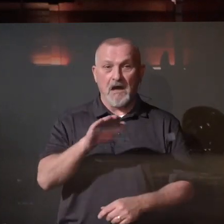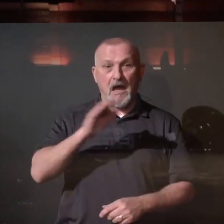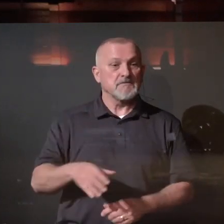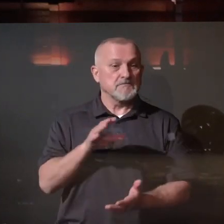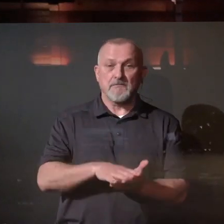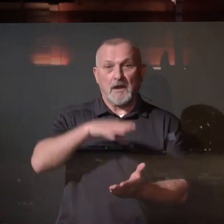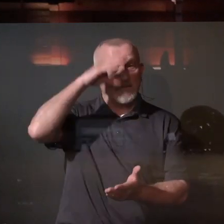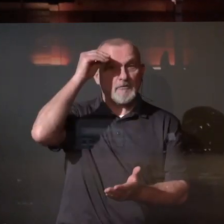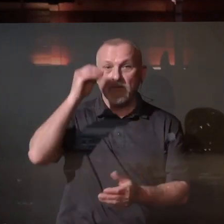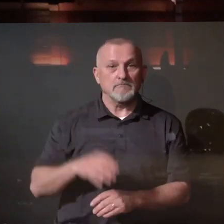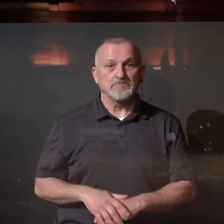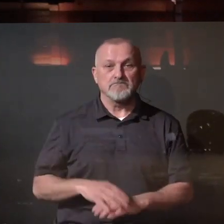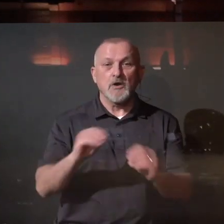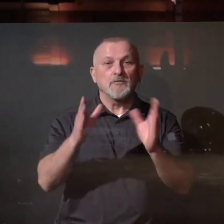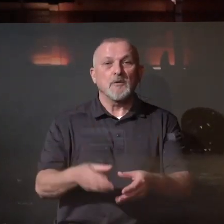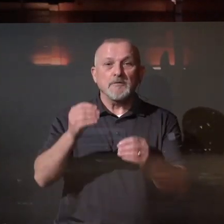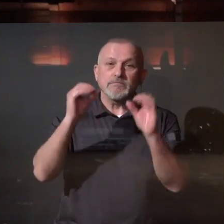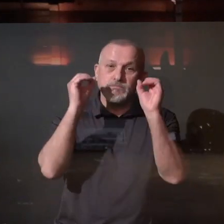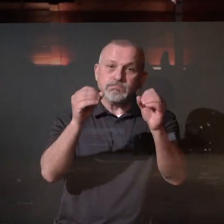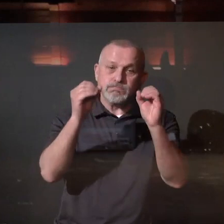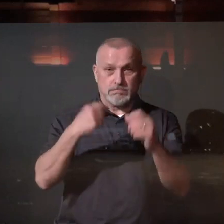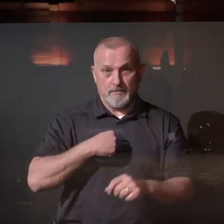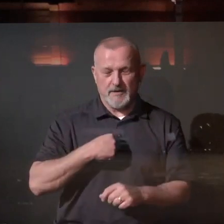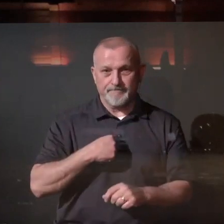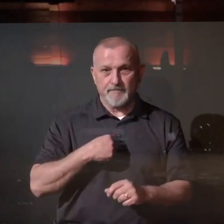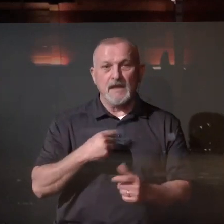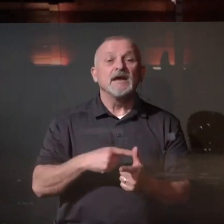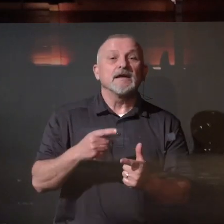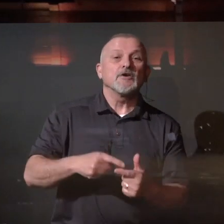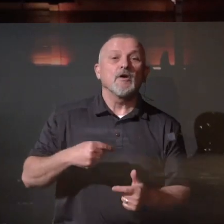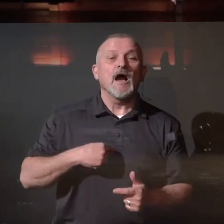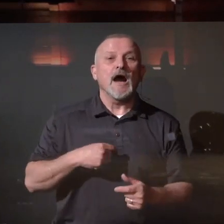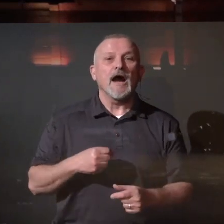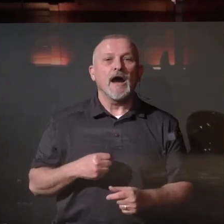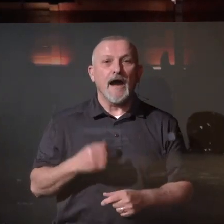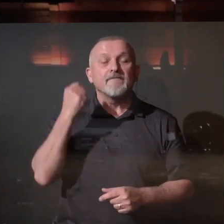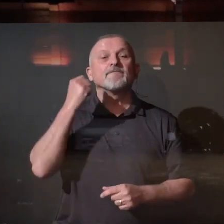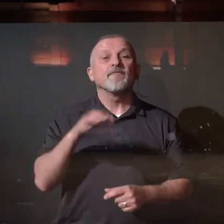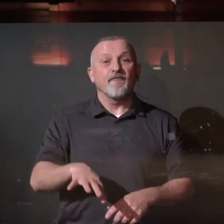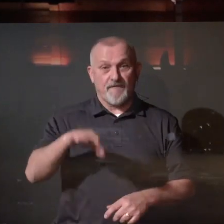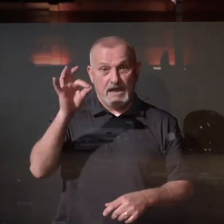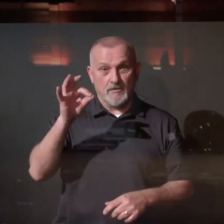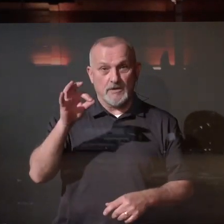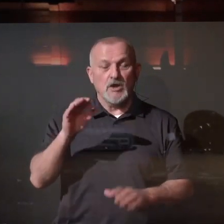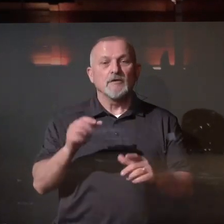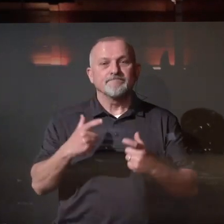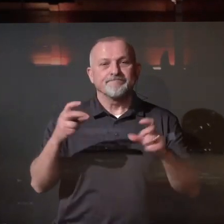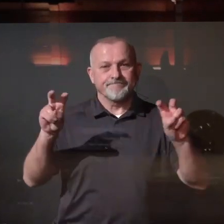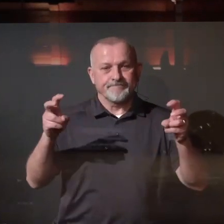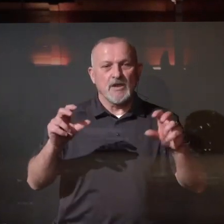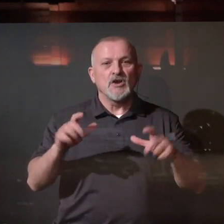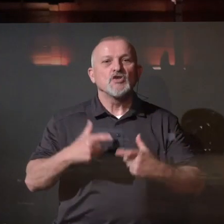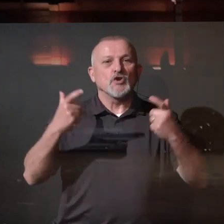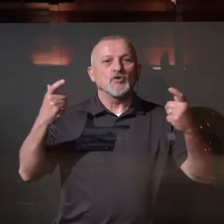in my life. It wasn't until I discovered the Great Commission that God radically began to change my whole concept and understanding of